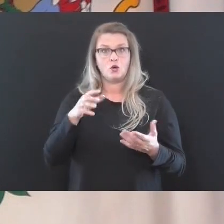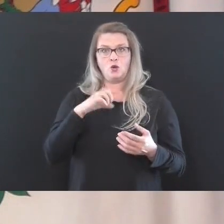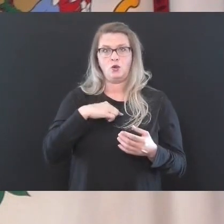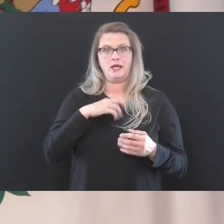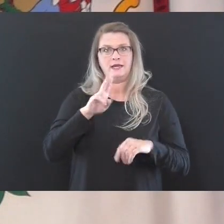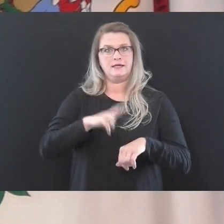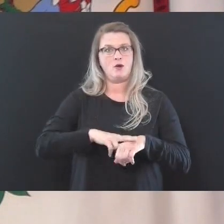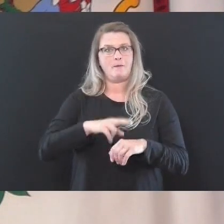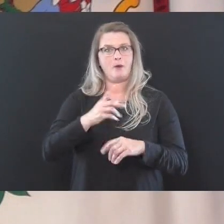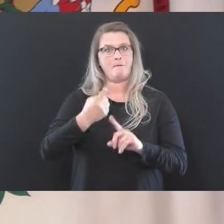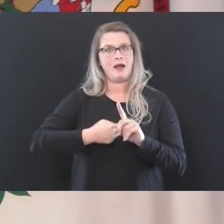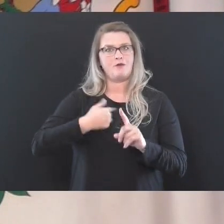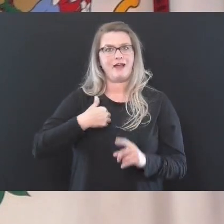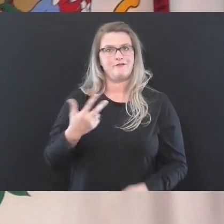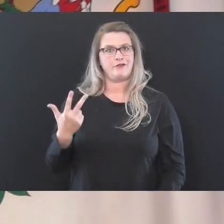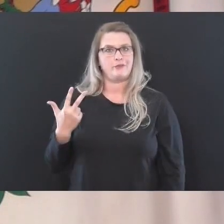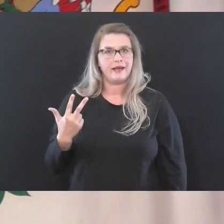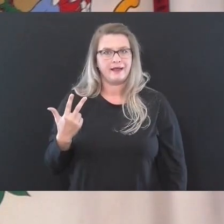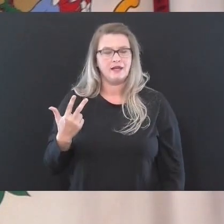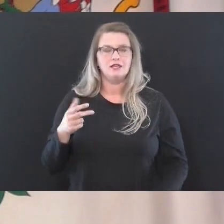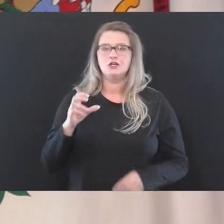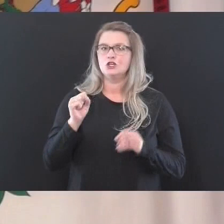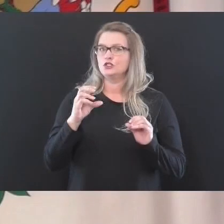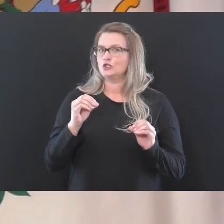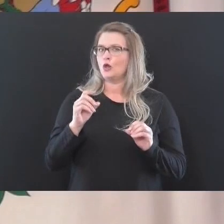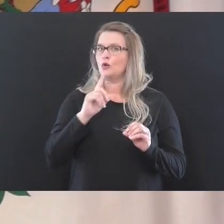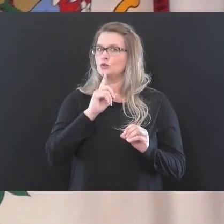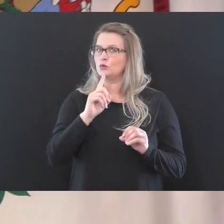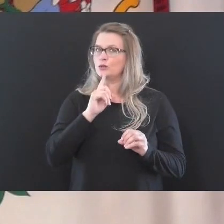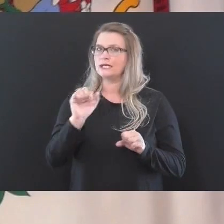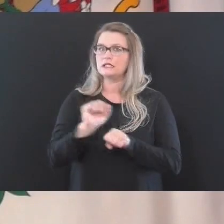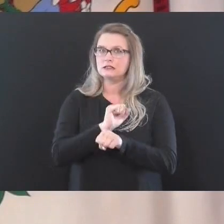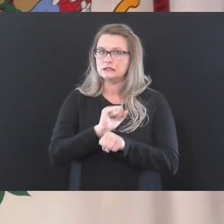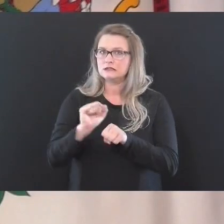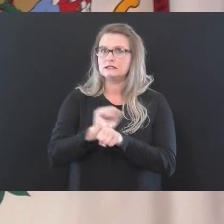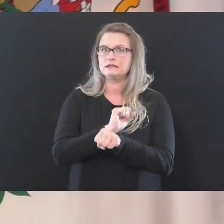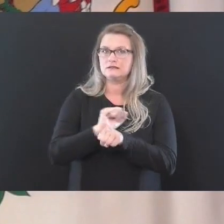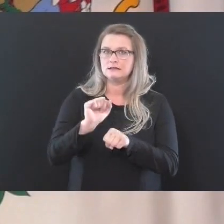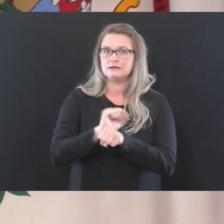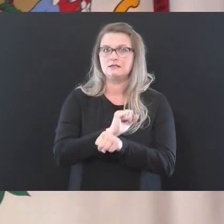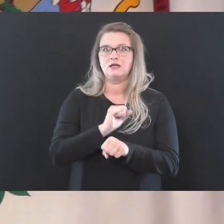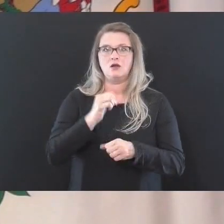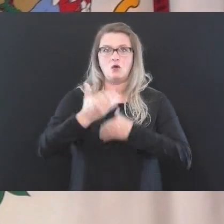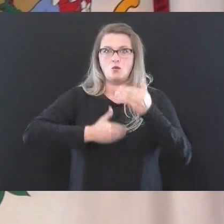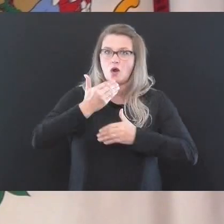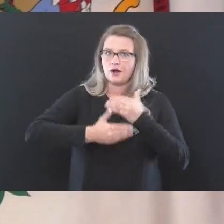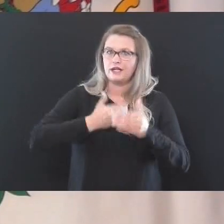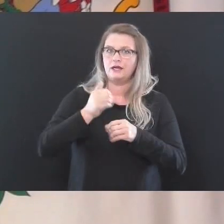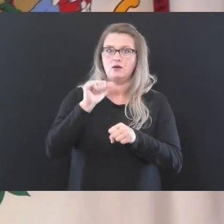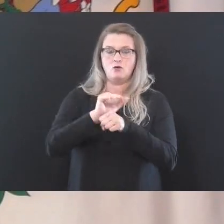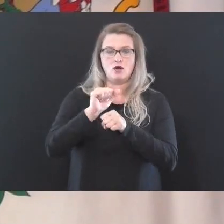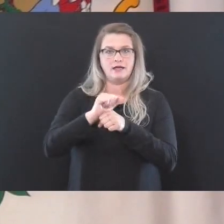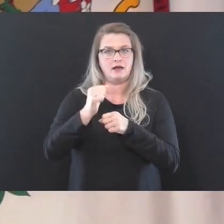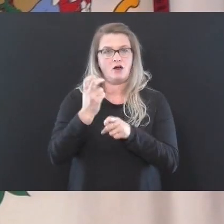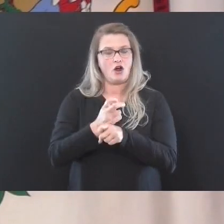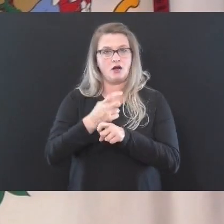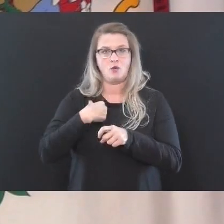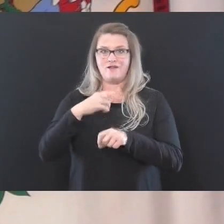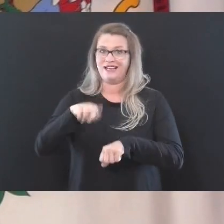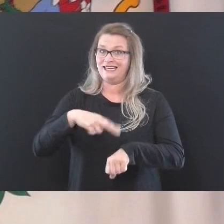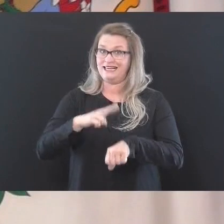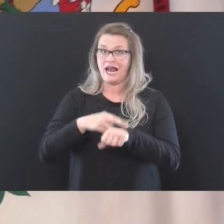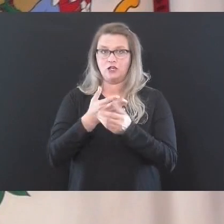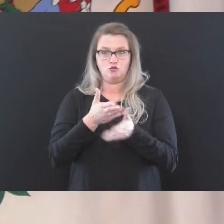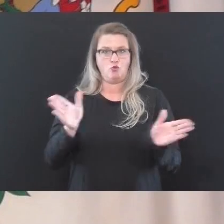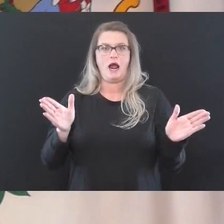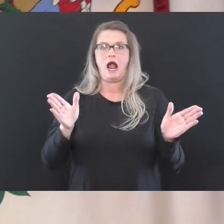had 3. And so it is a monumental task to get everything out and get everything out the door. It's a nationwide problem,